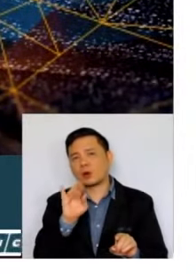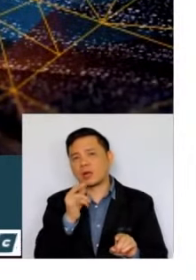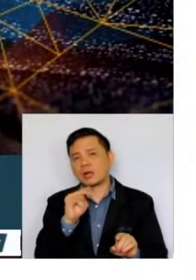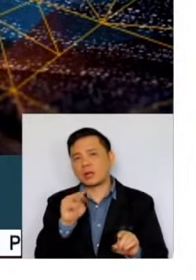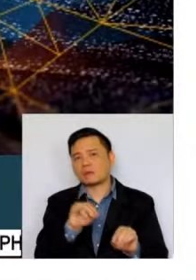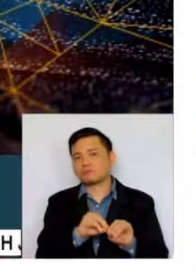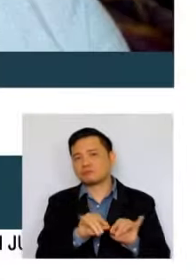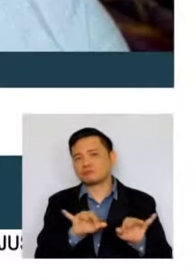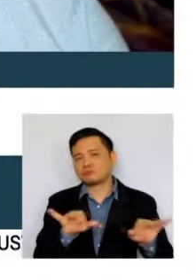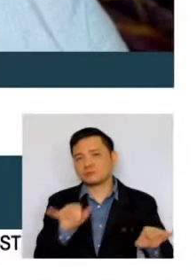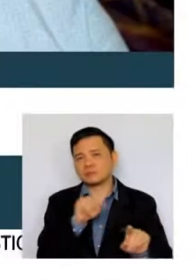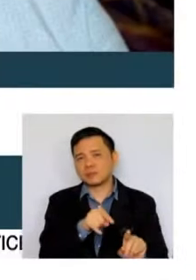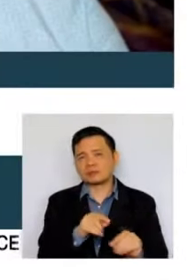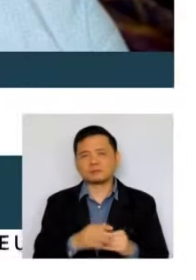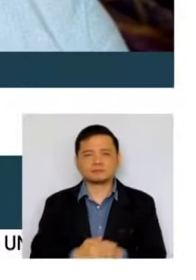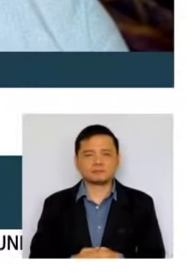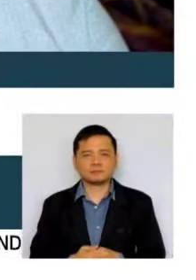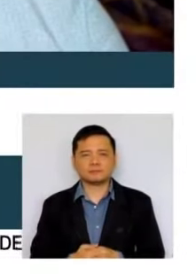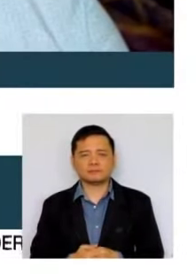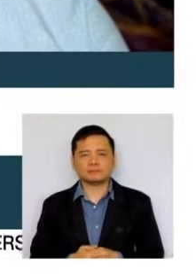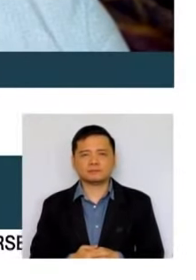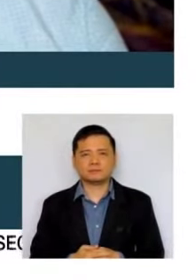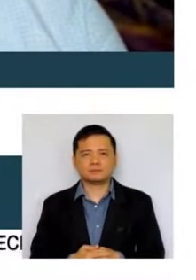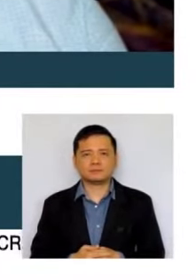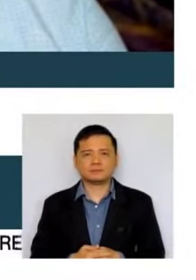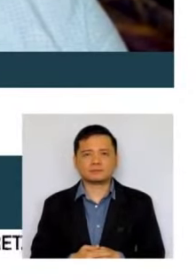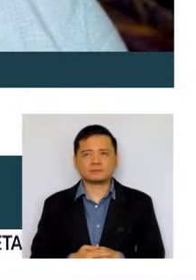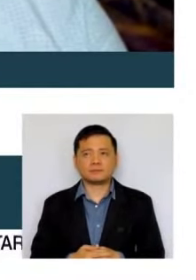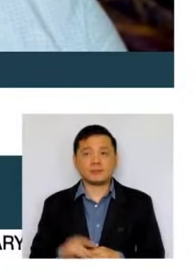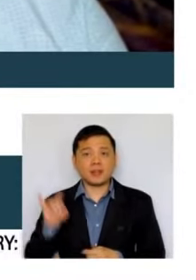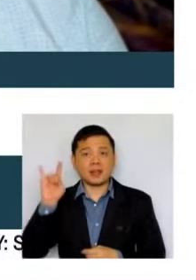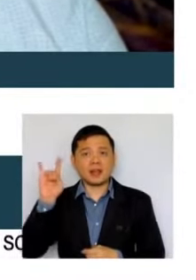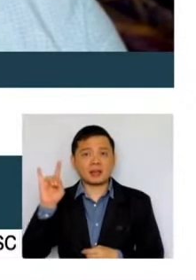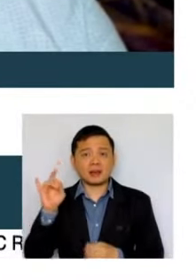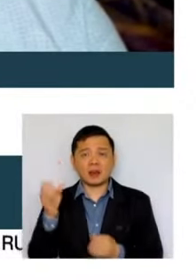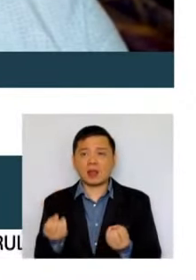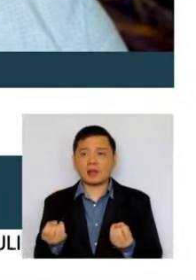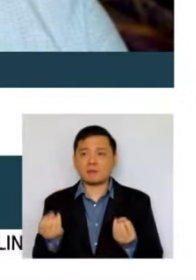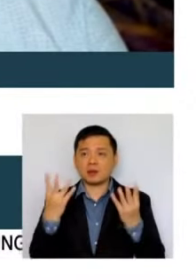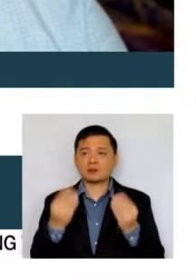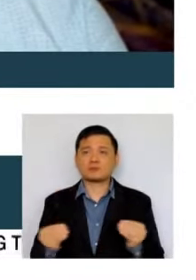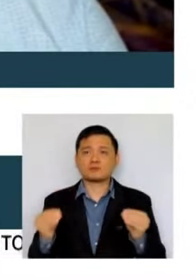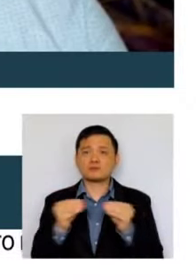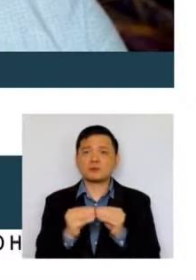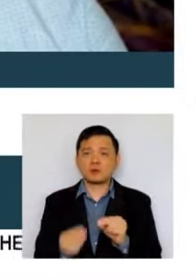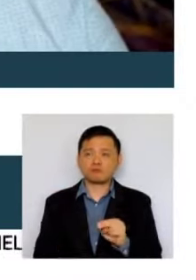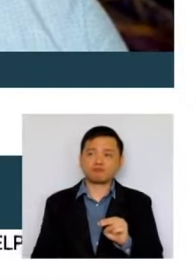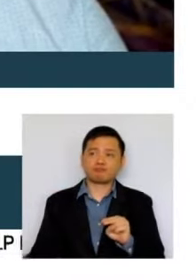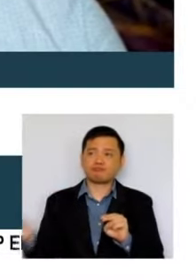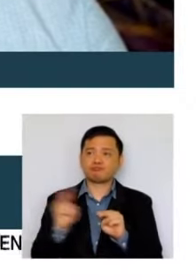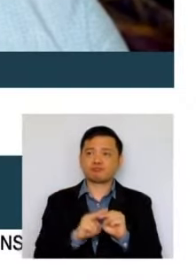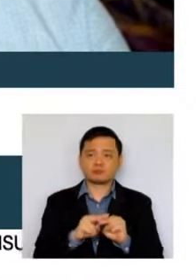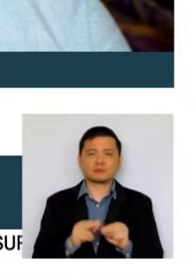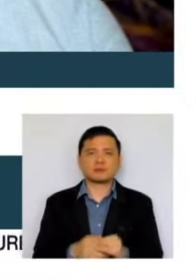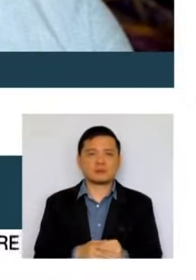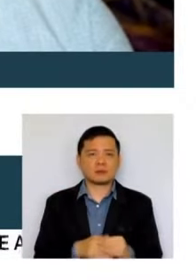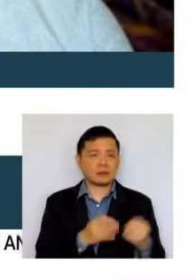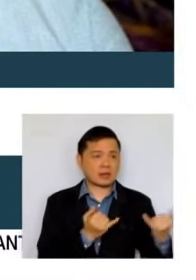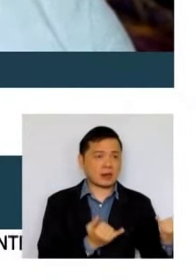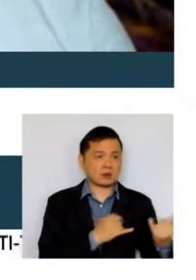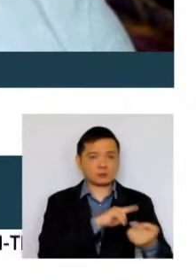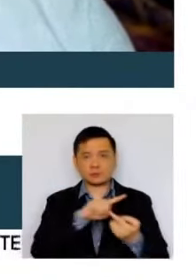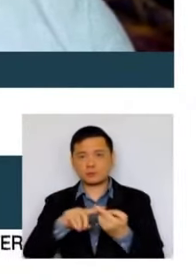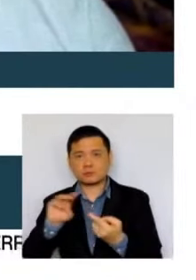how much more can the ad spend actually grow between now and March, when the campaign season actually